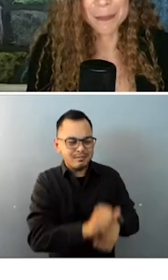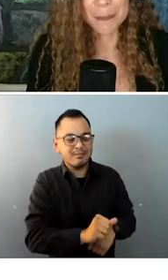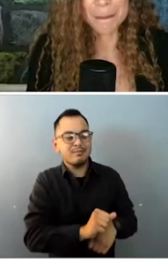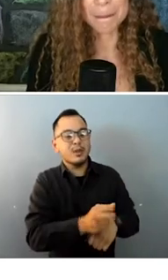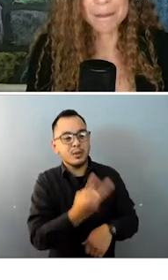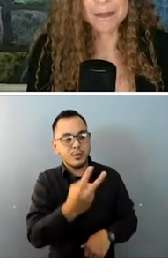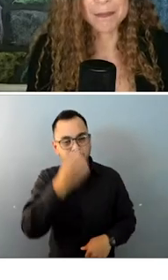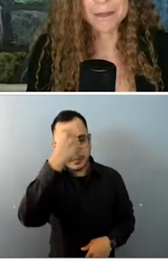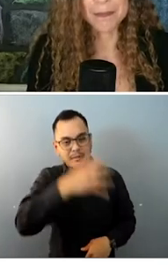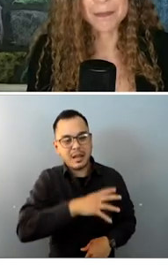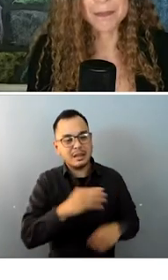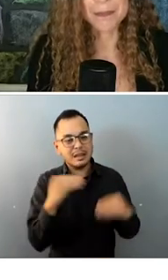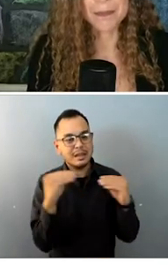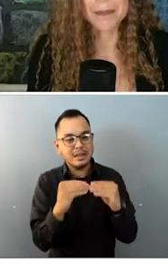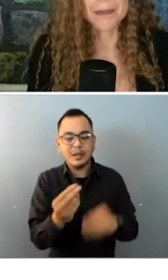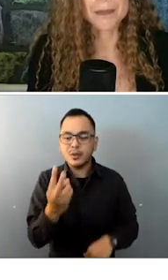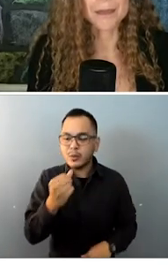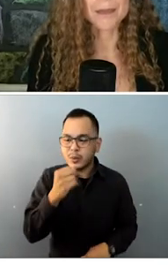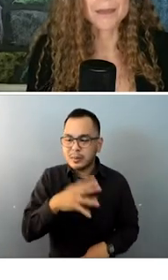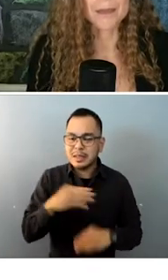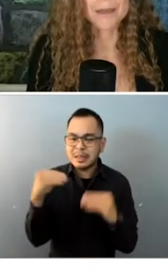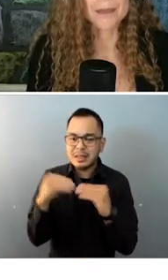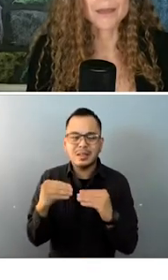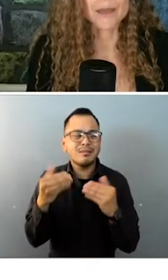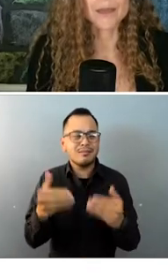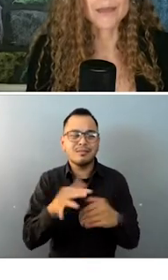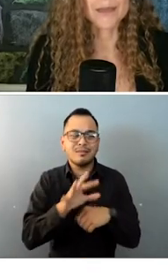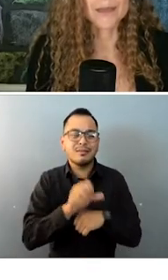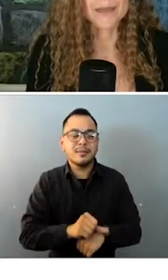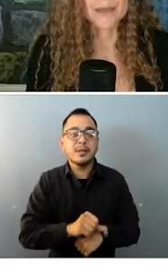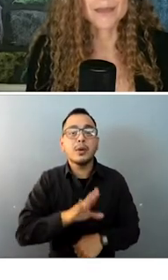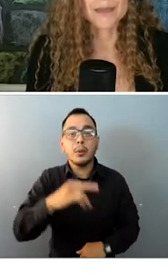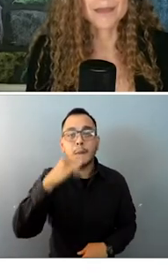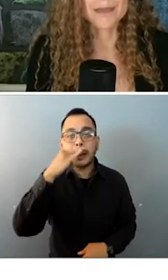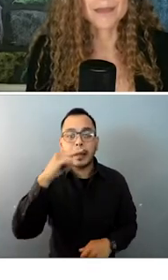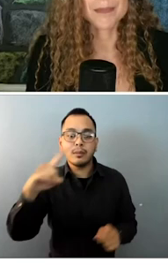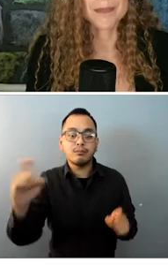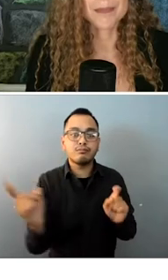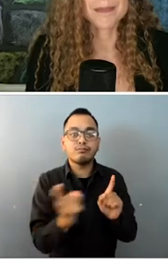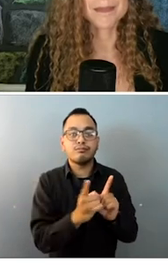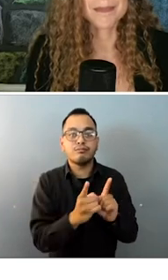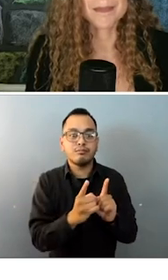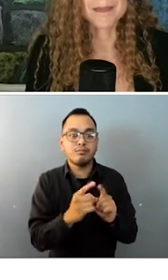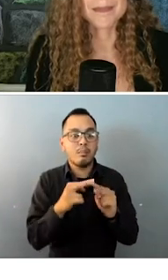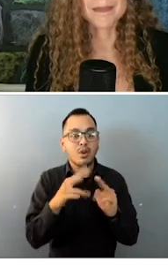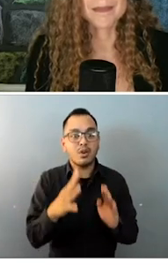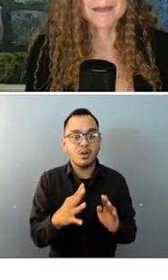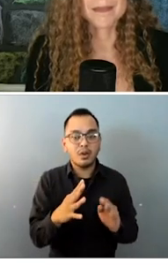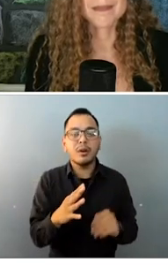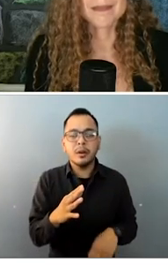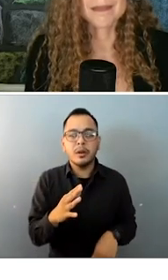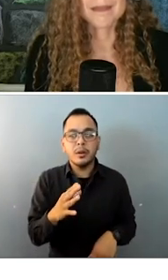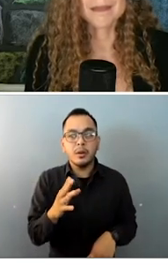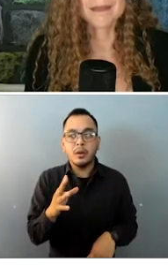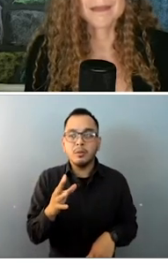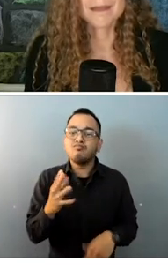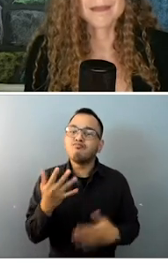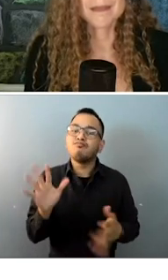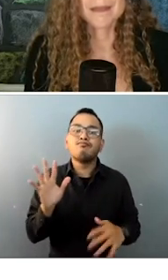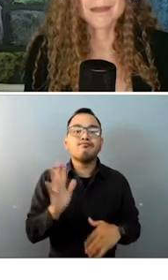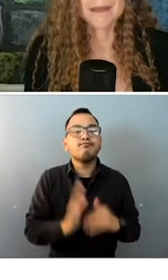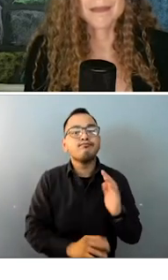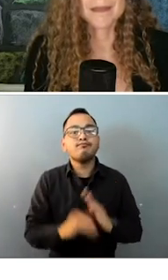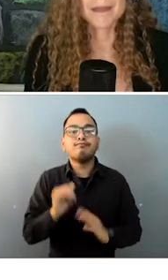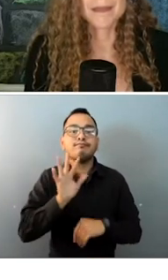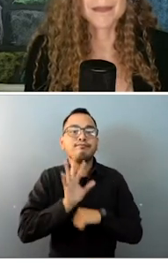men kissing, two women kissing. Get used to it so that when your child brings their first partner home, you will be used